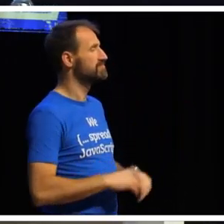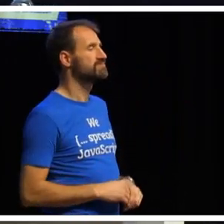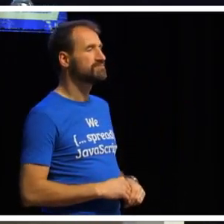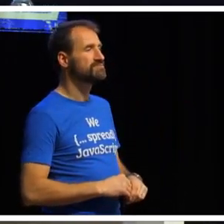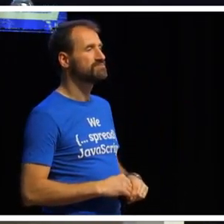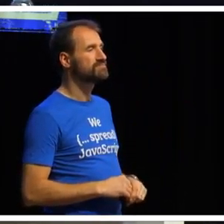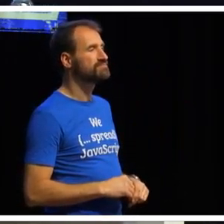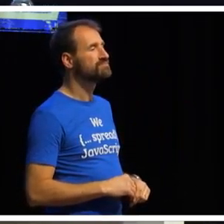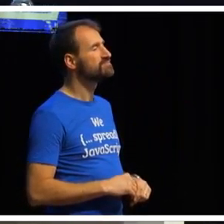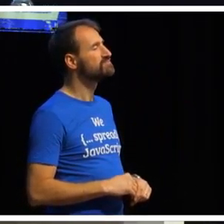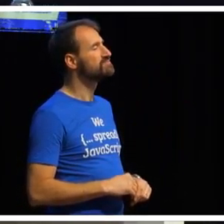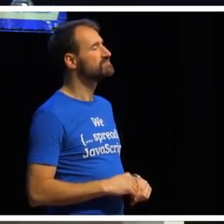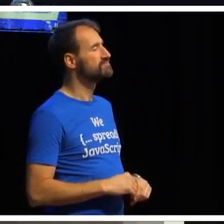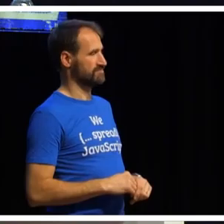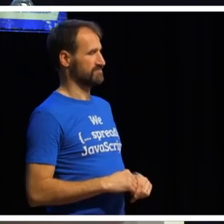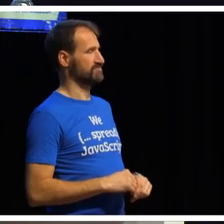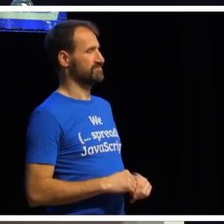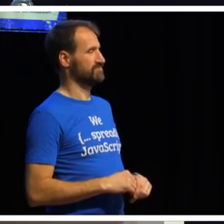will it work?